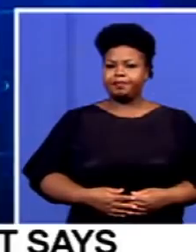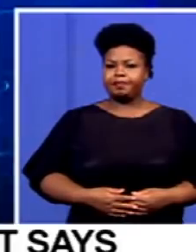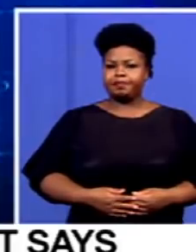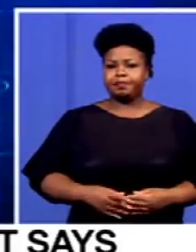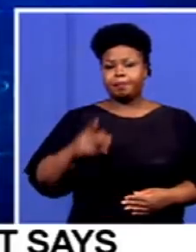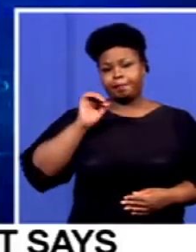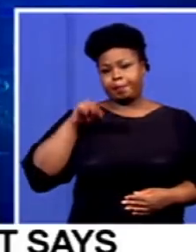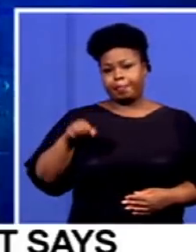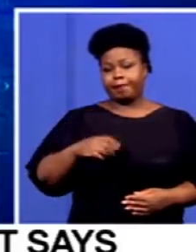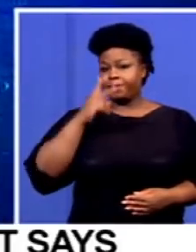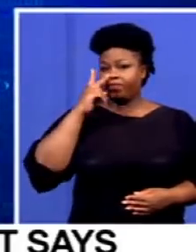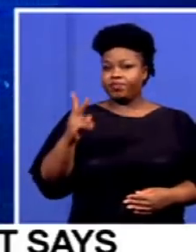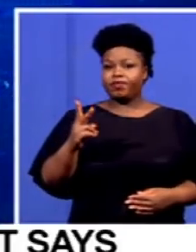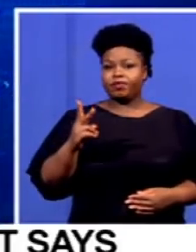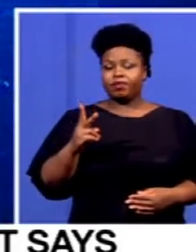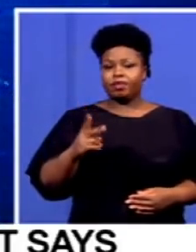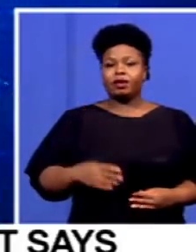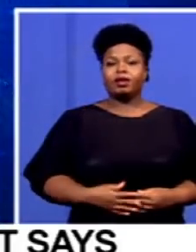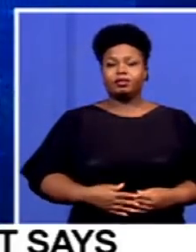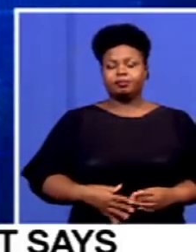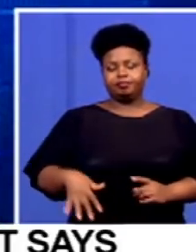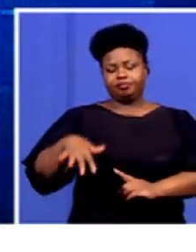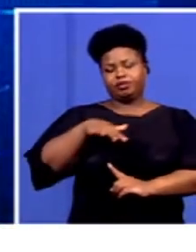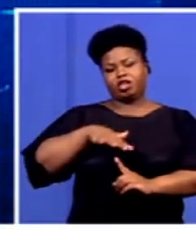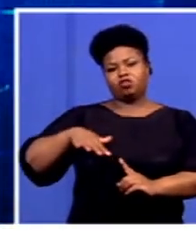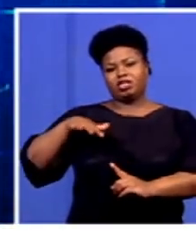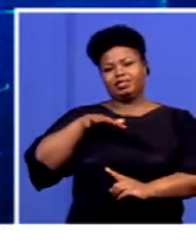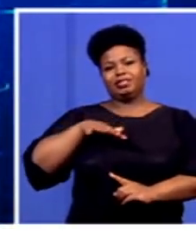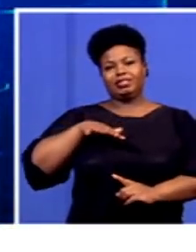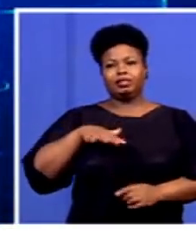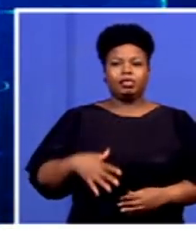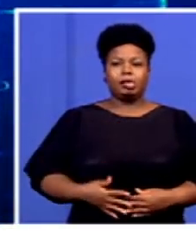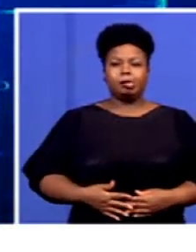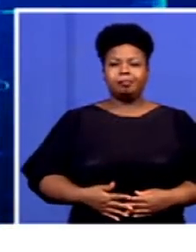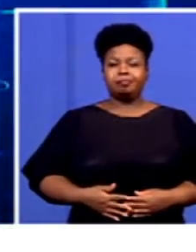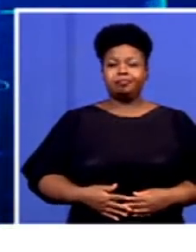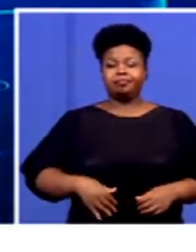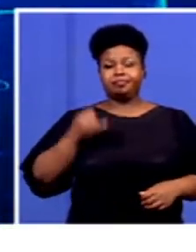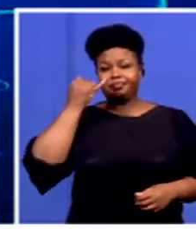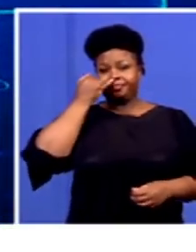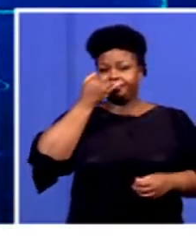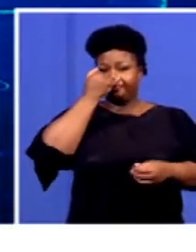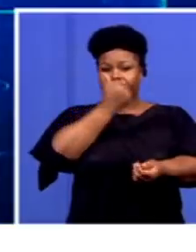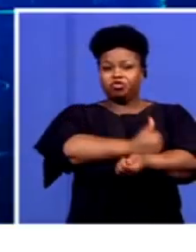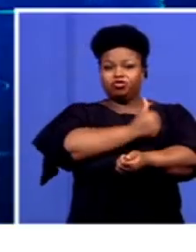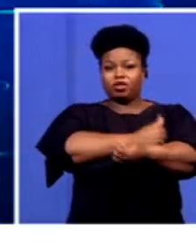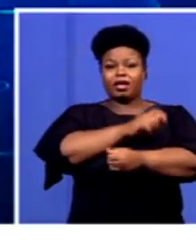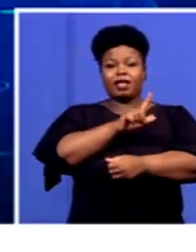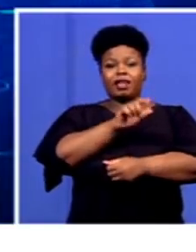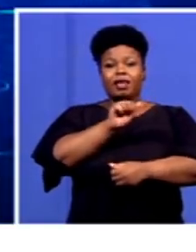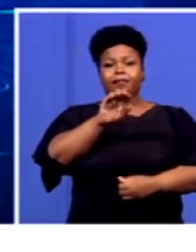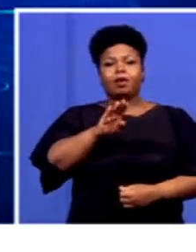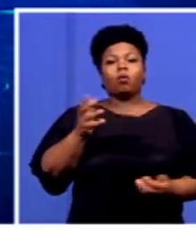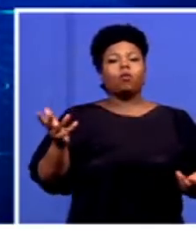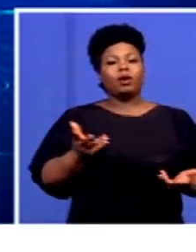you look at the areas where these drug labs were detected, they were